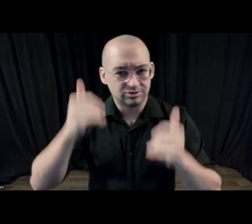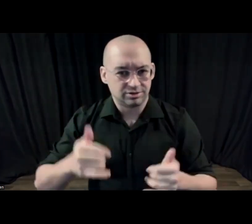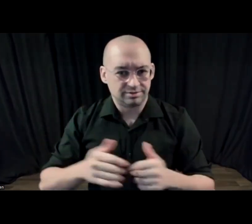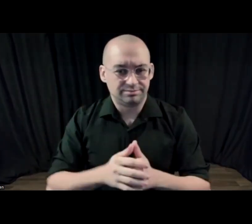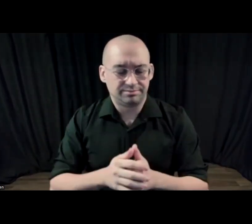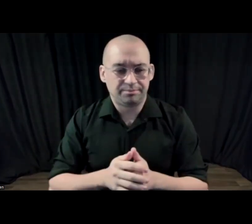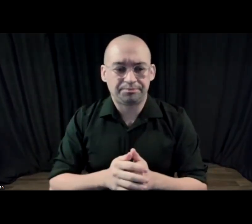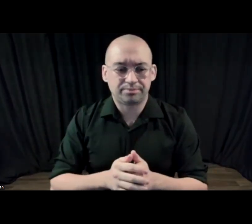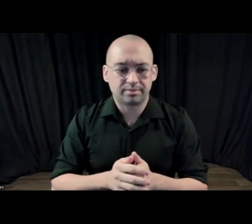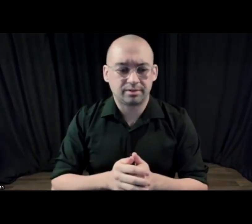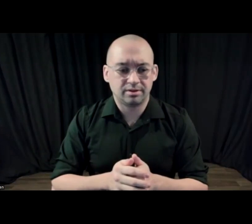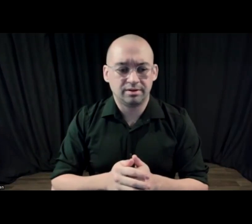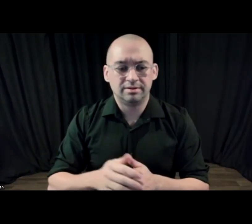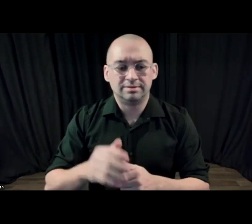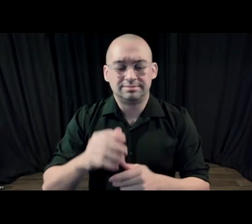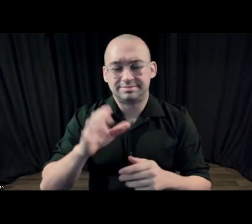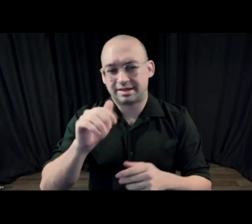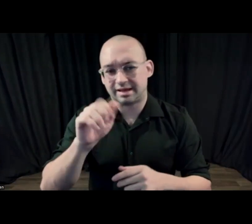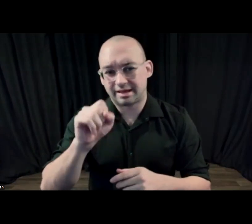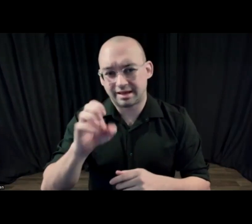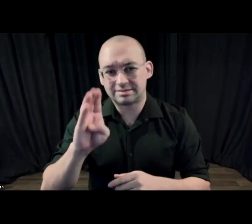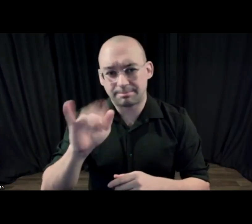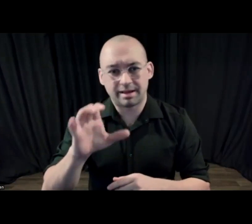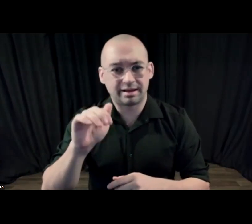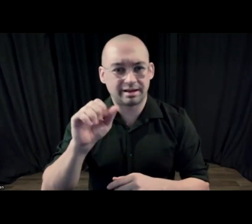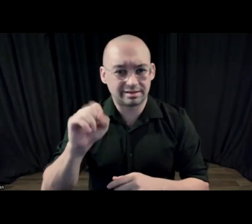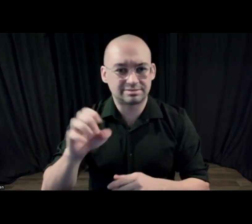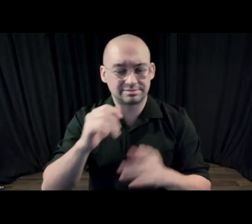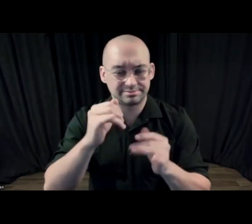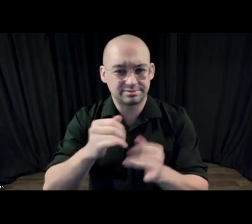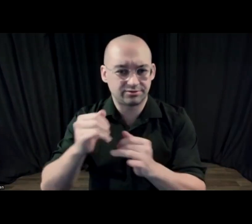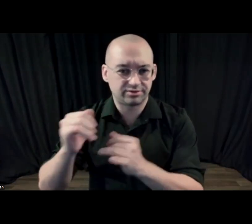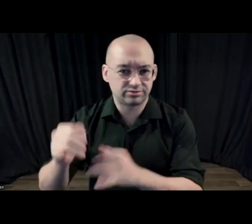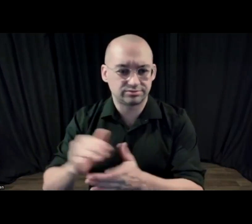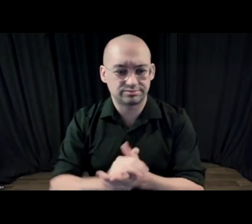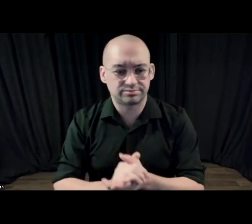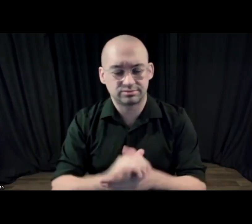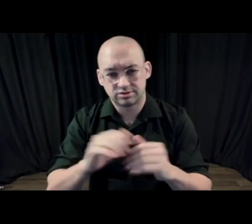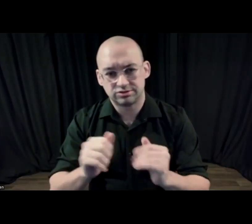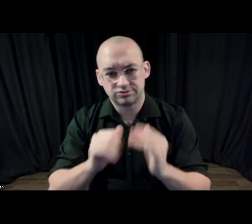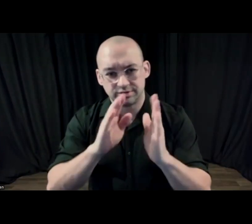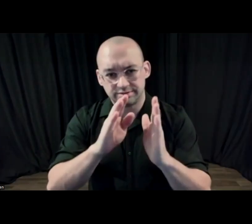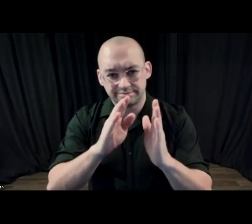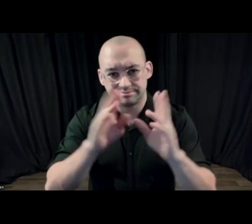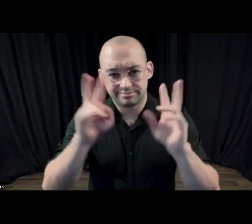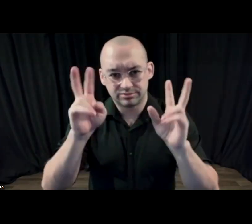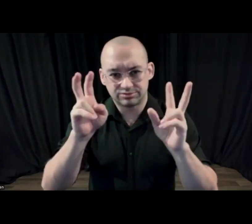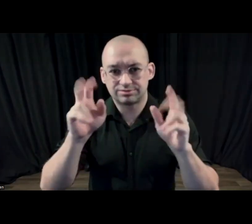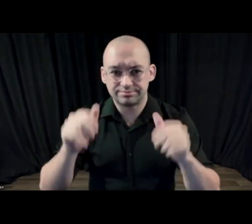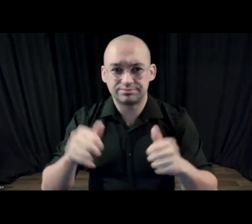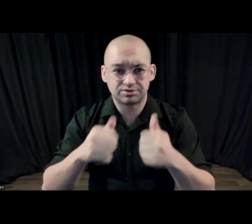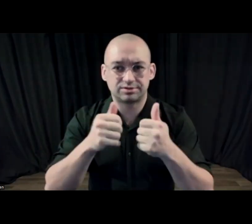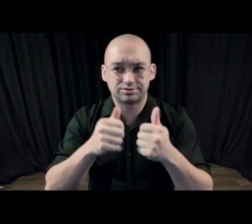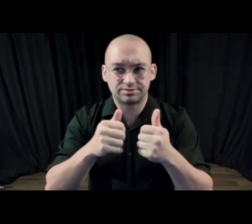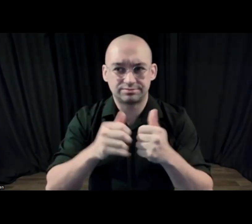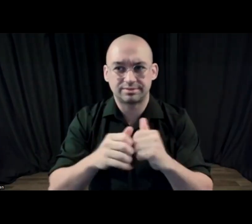challenges faced by patients and their caregivers. Although addressing these issues is challenging, given the limited